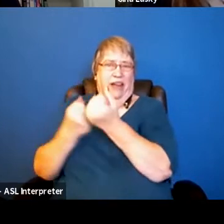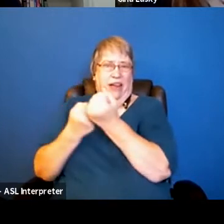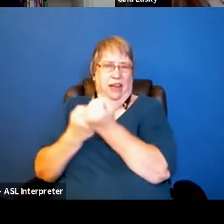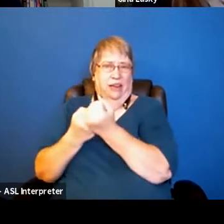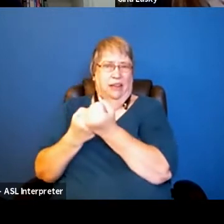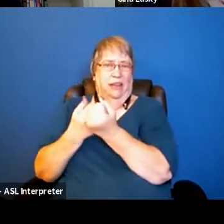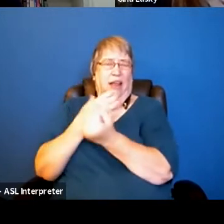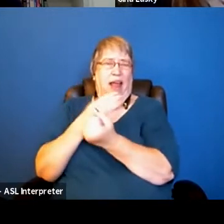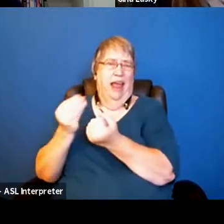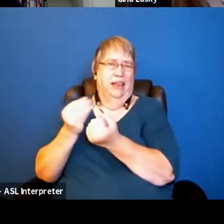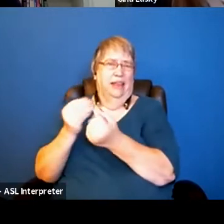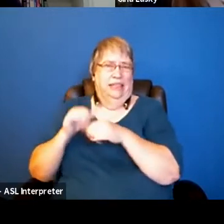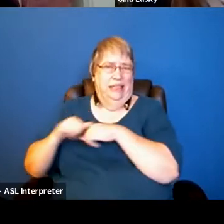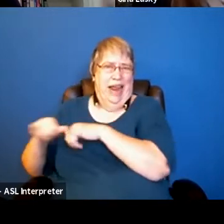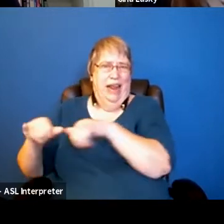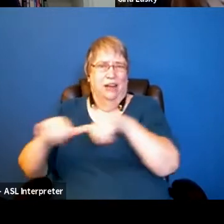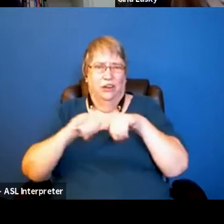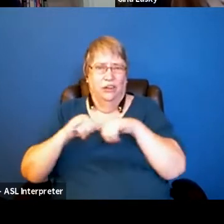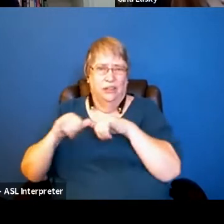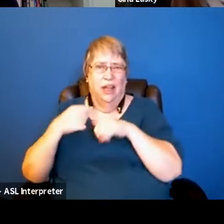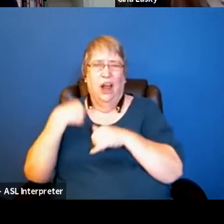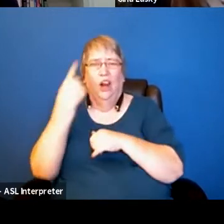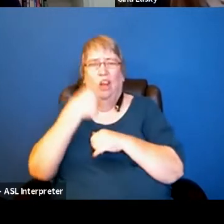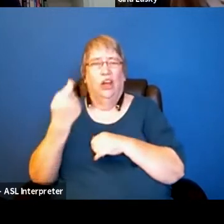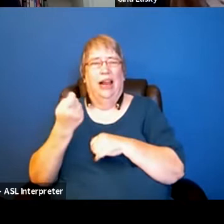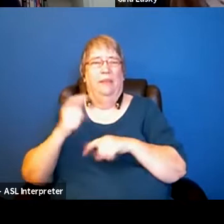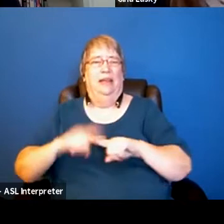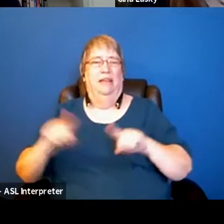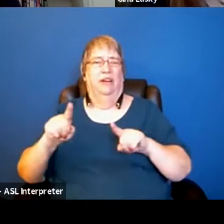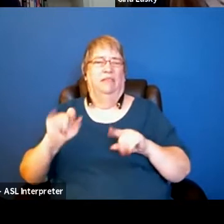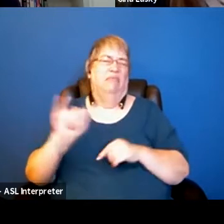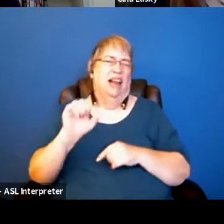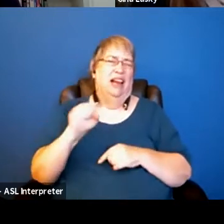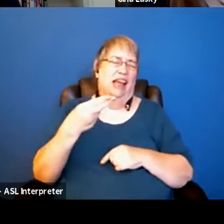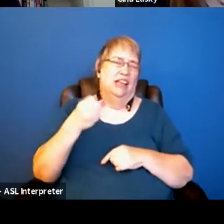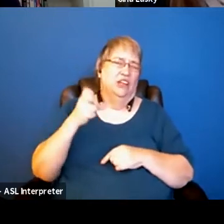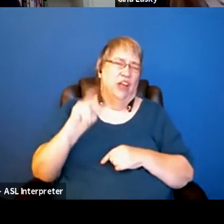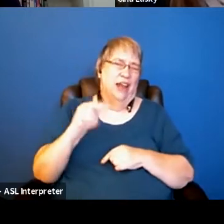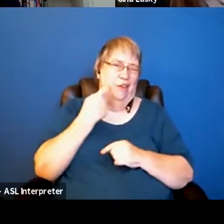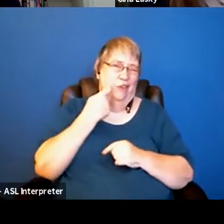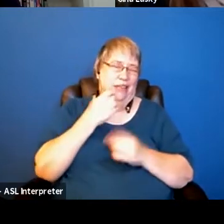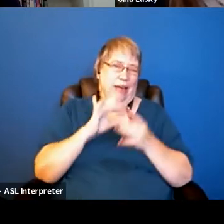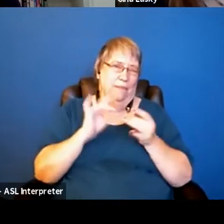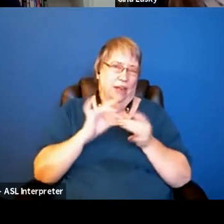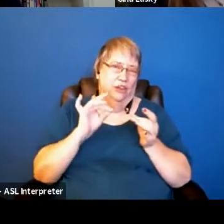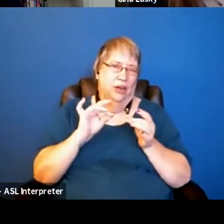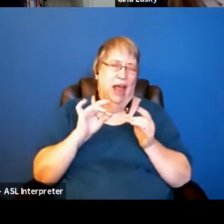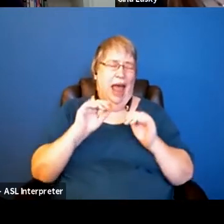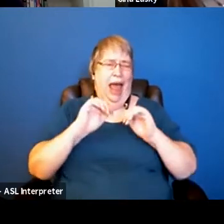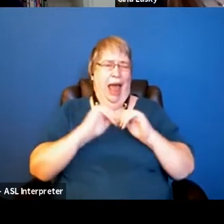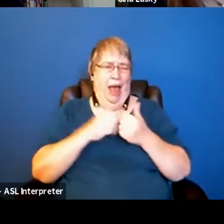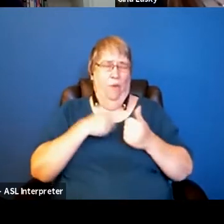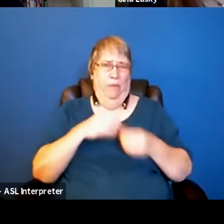standards may need to look different in each region, as Shannon has mentioned, the need to really think about how we deliver services